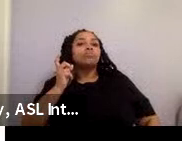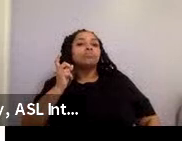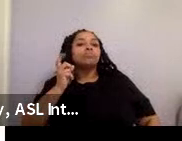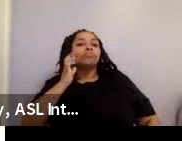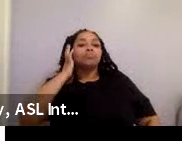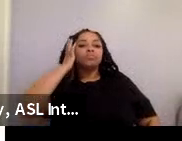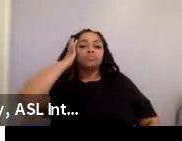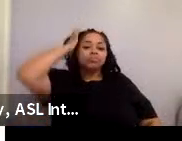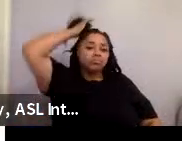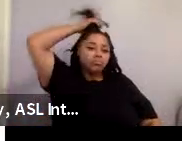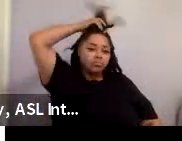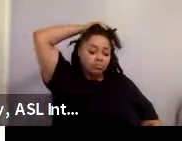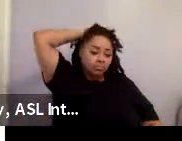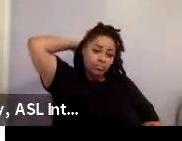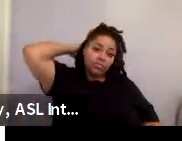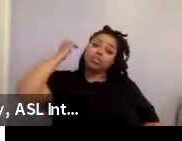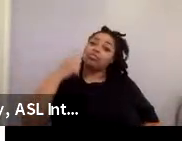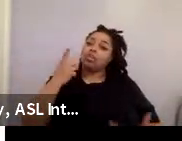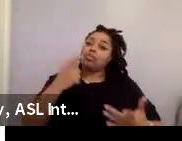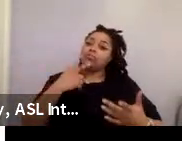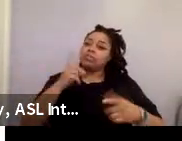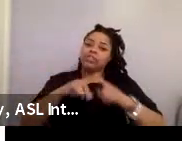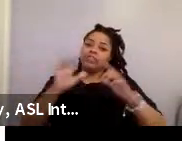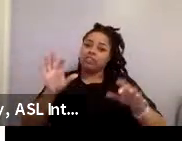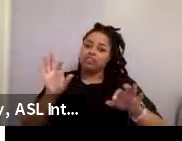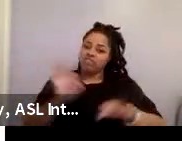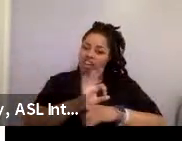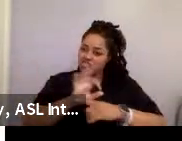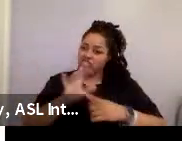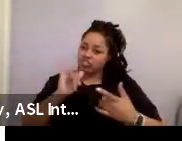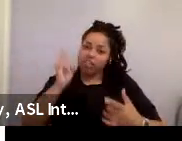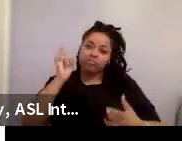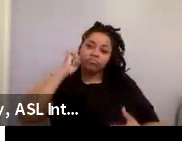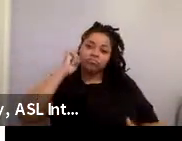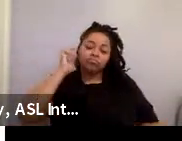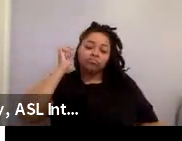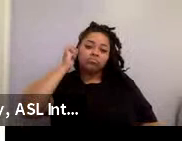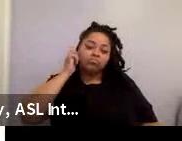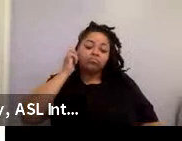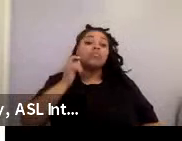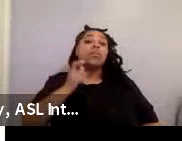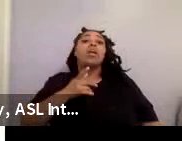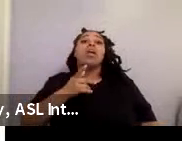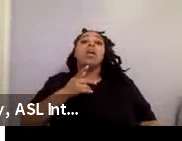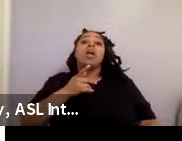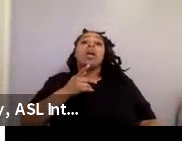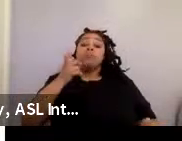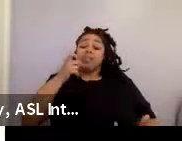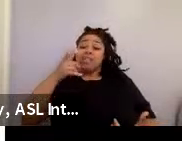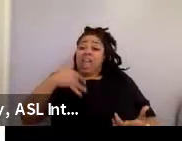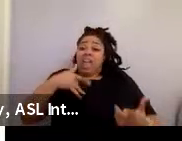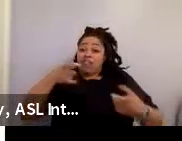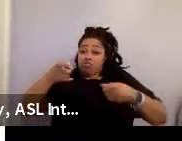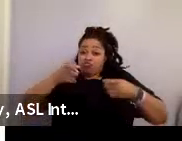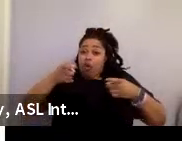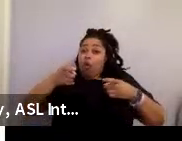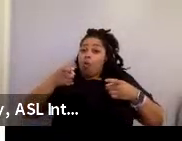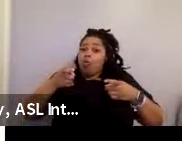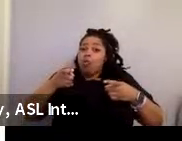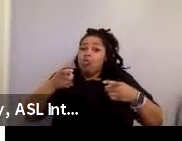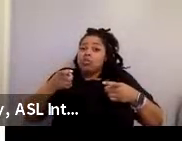AirPods to perform a certain function. So because there are controls,